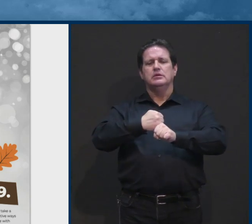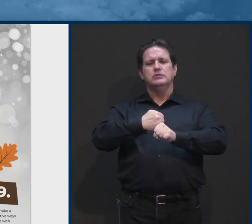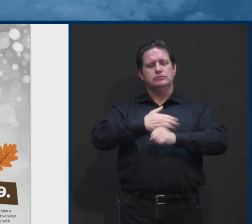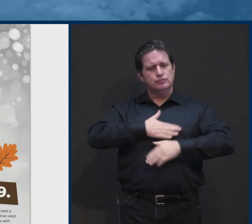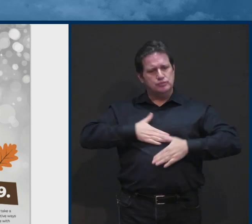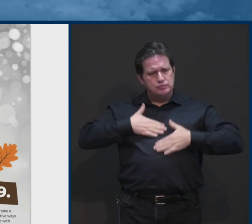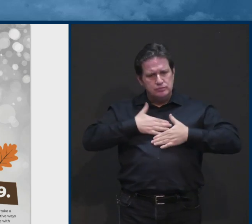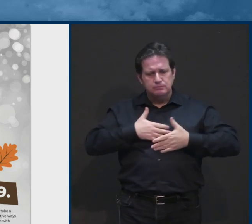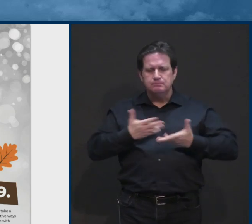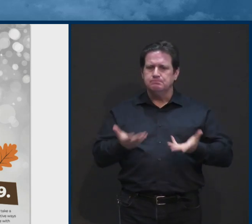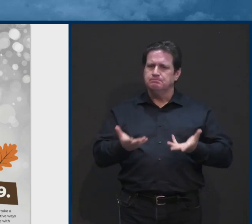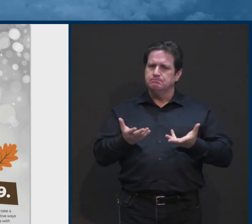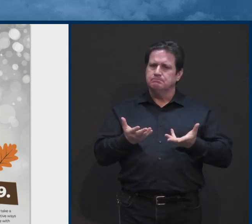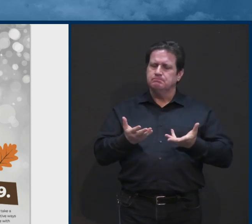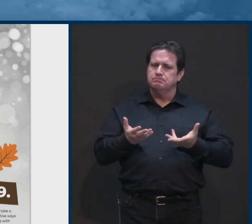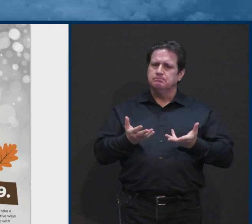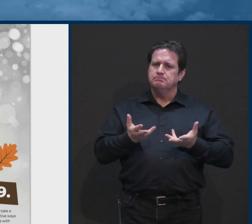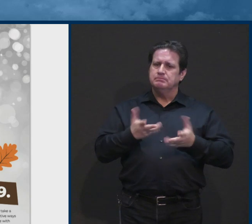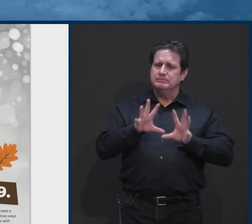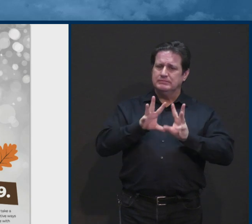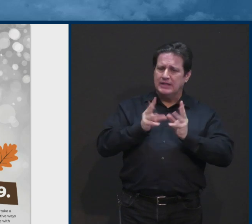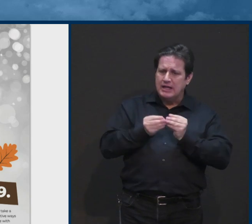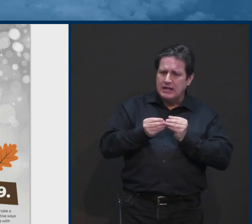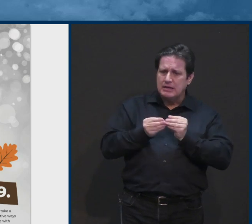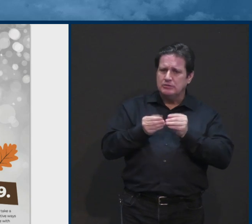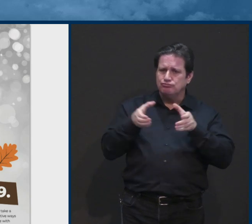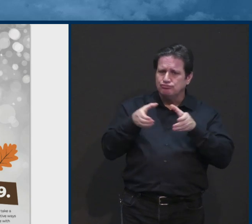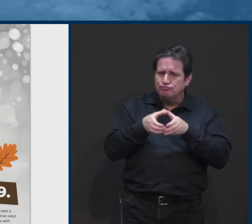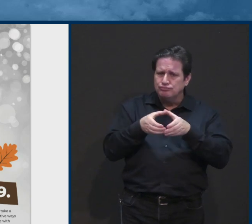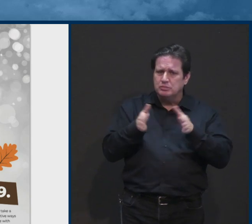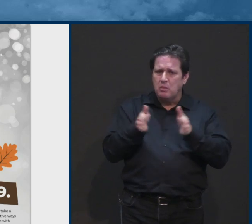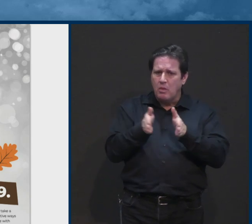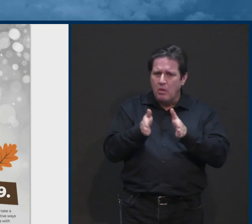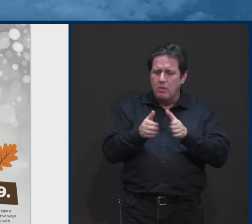enjoy your interaction with family,